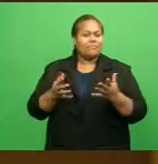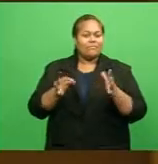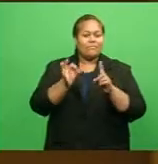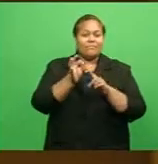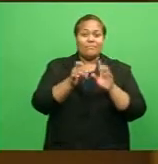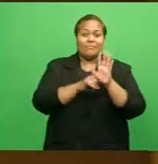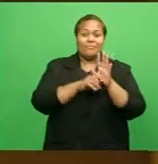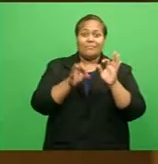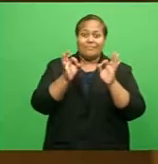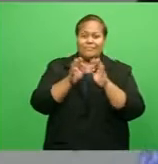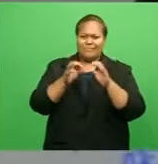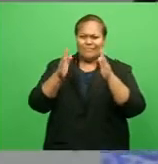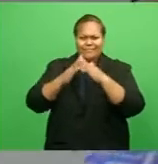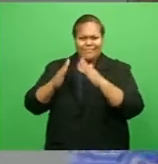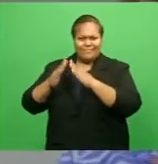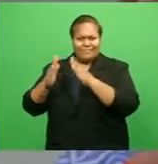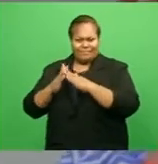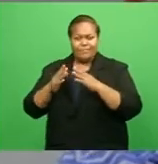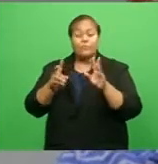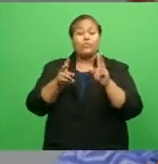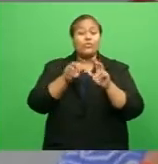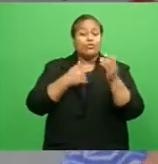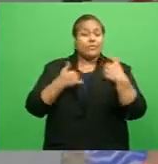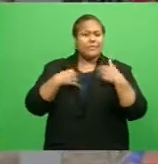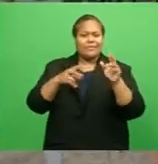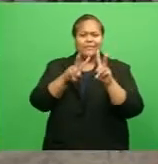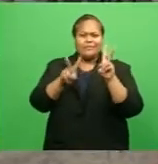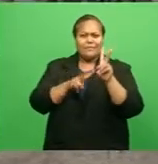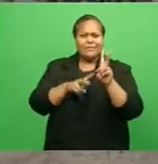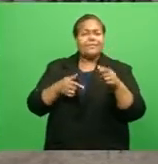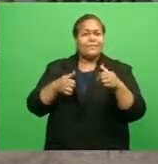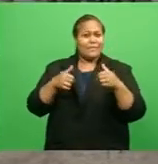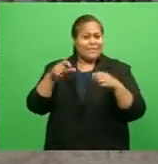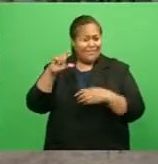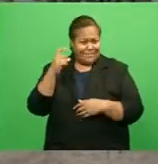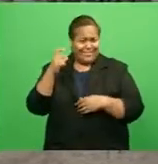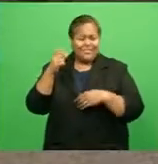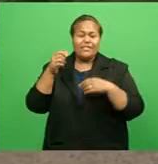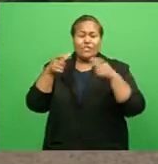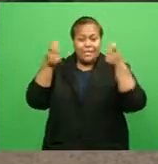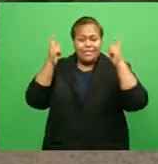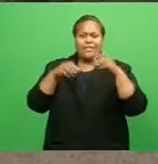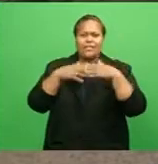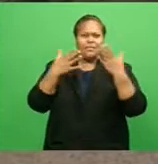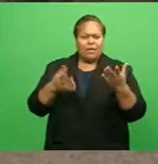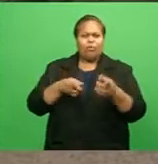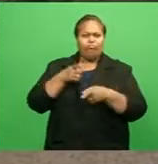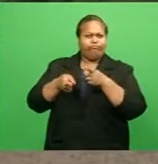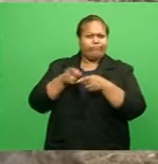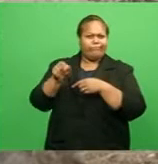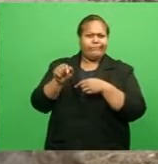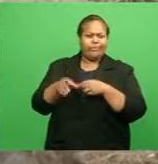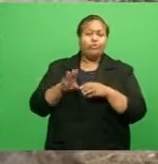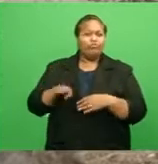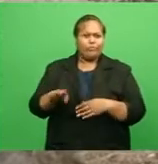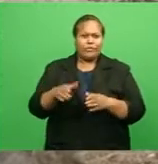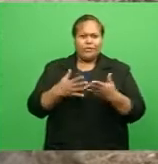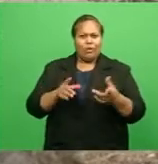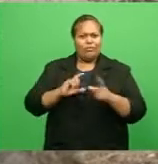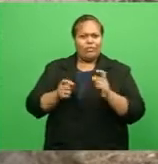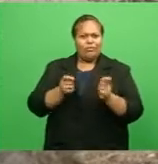flats. USP VC faces backlash over comments. And Boer starts feeling climate change impact.